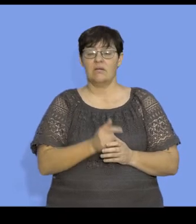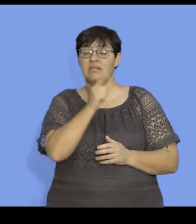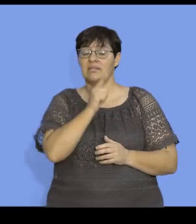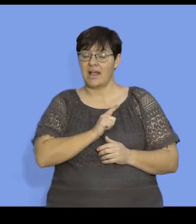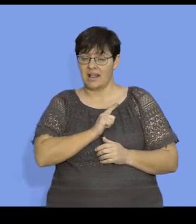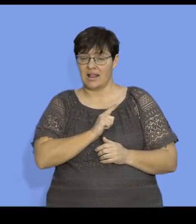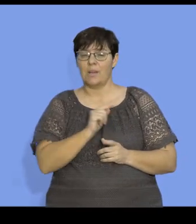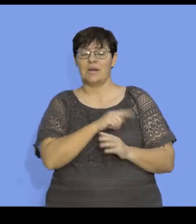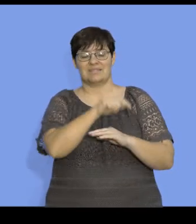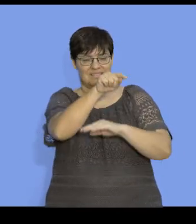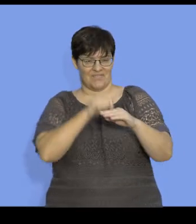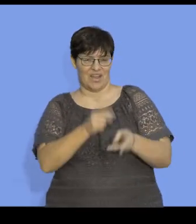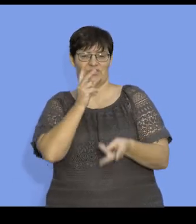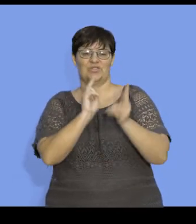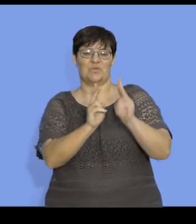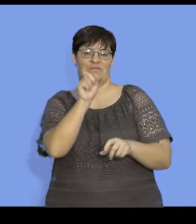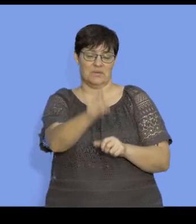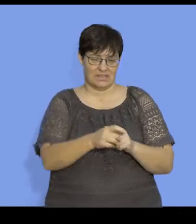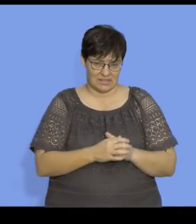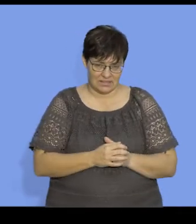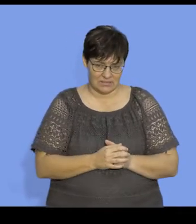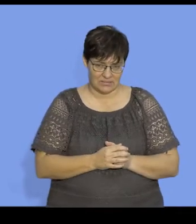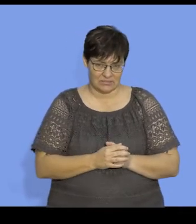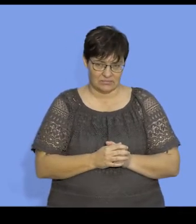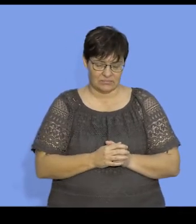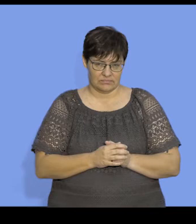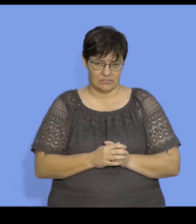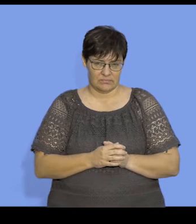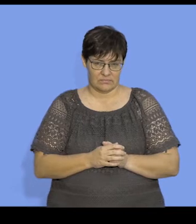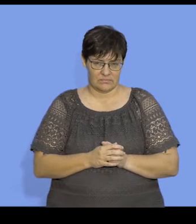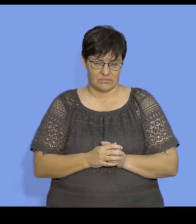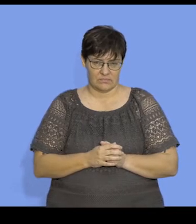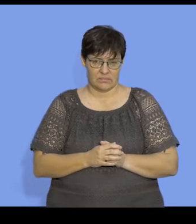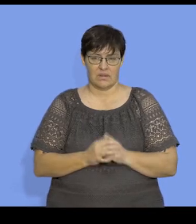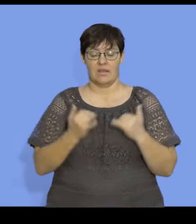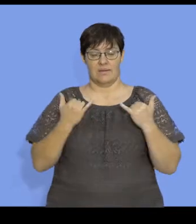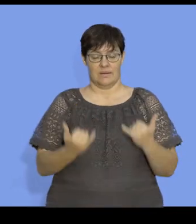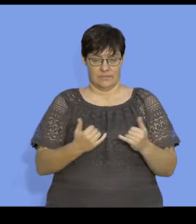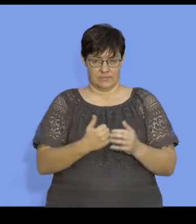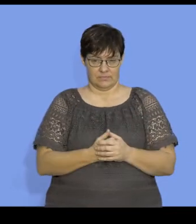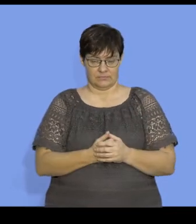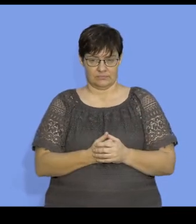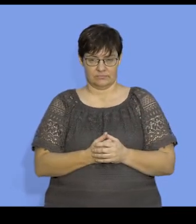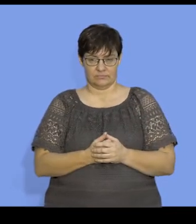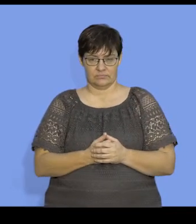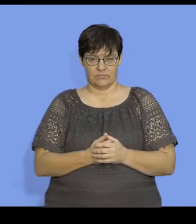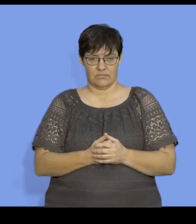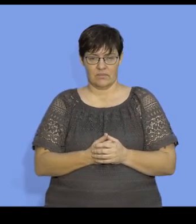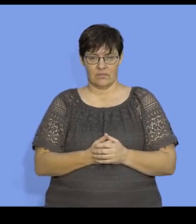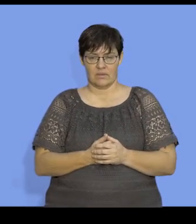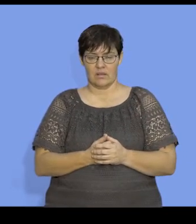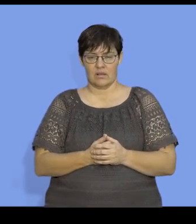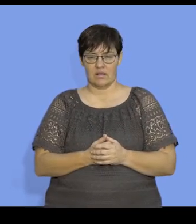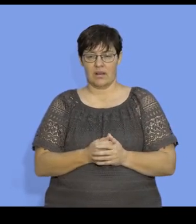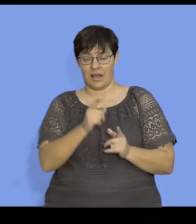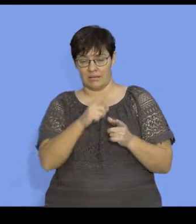you that you have to divide that figure by 12. Okay, now, just a quick break here